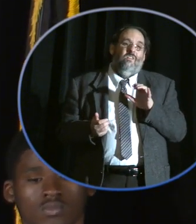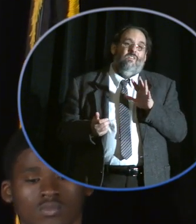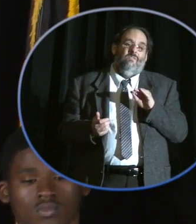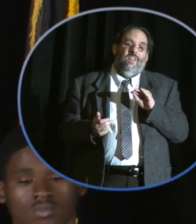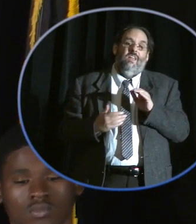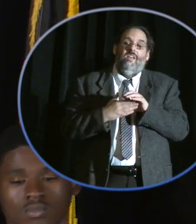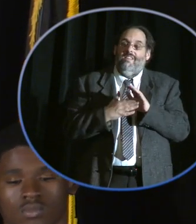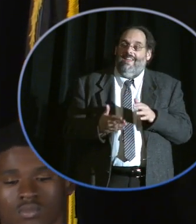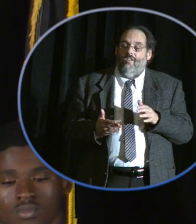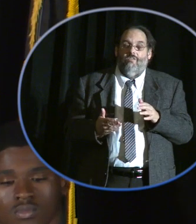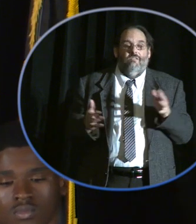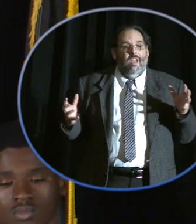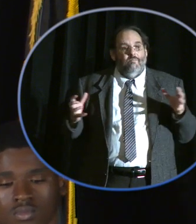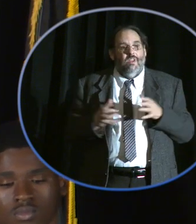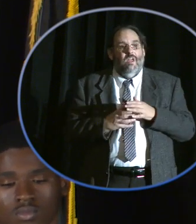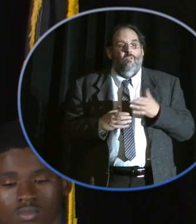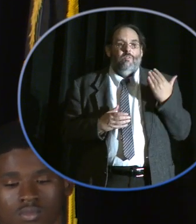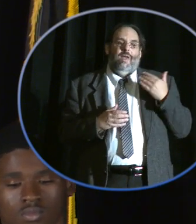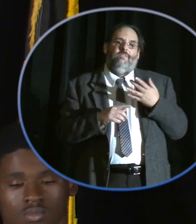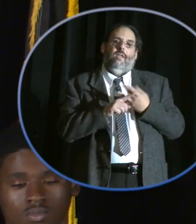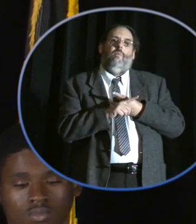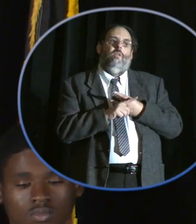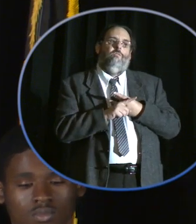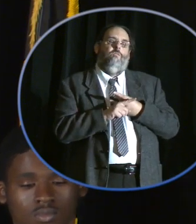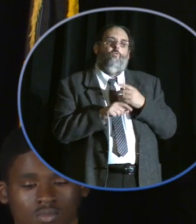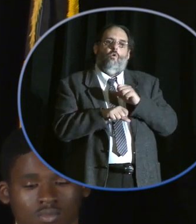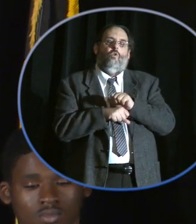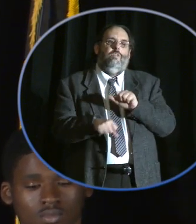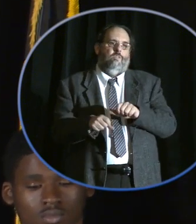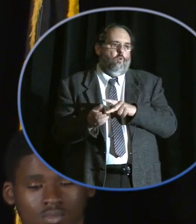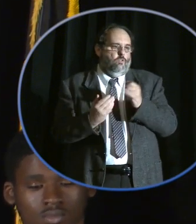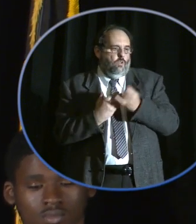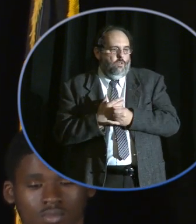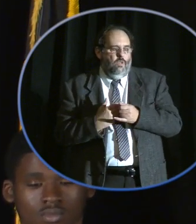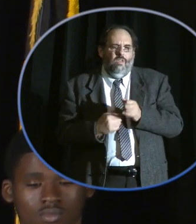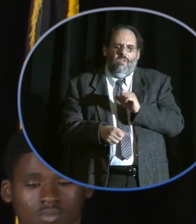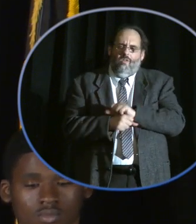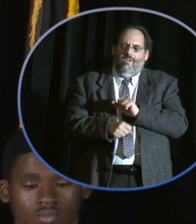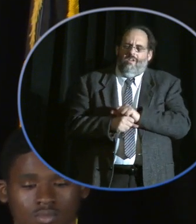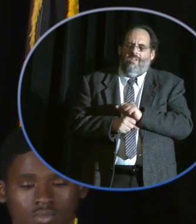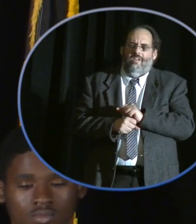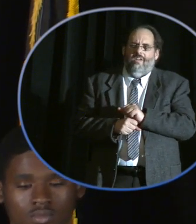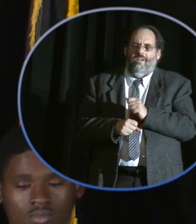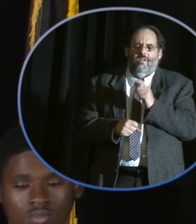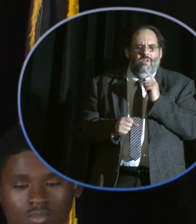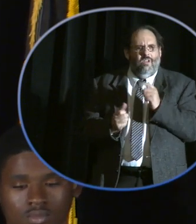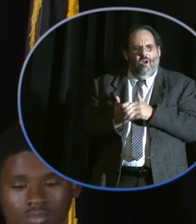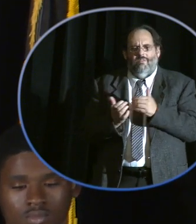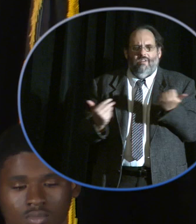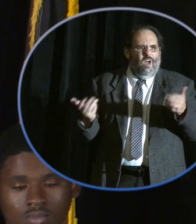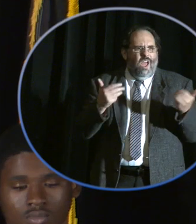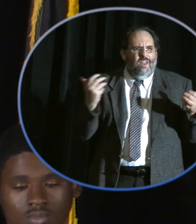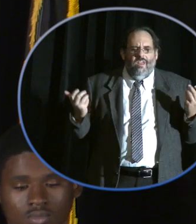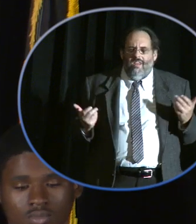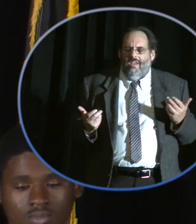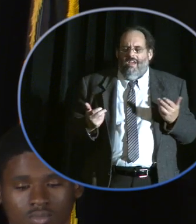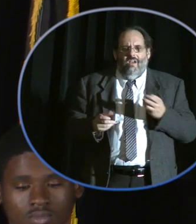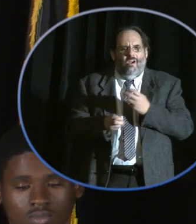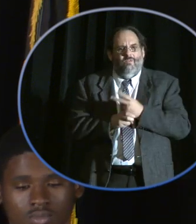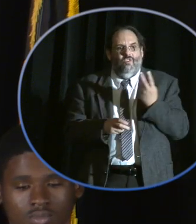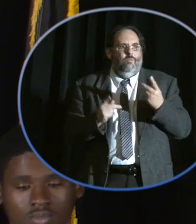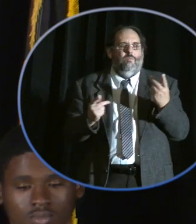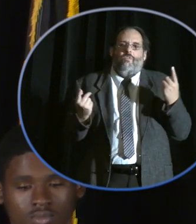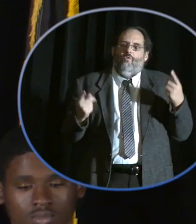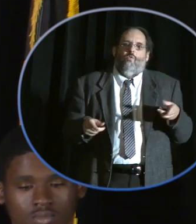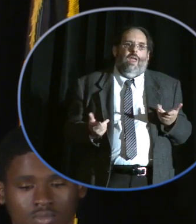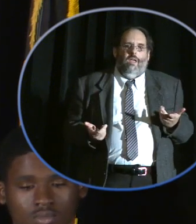150 leaders came together over 8 months to work on this. In a world that is unbelievably divisive, where it's hard to get two people to